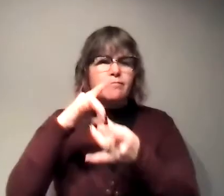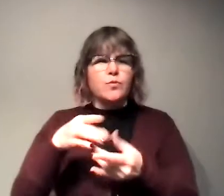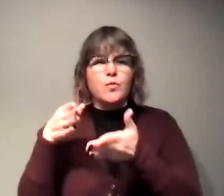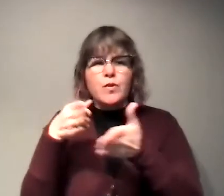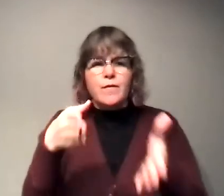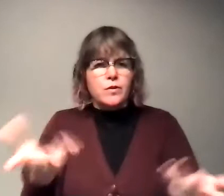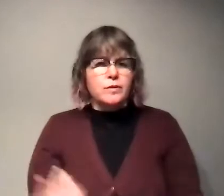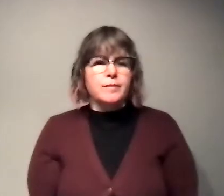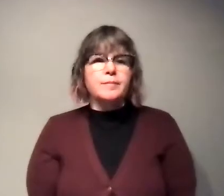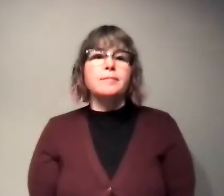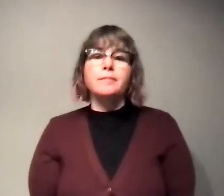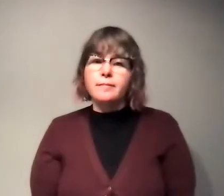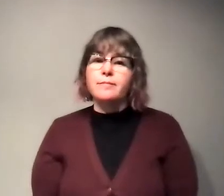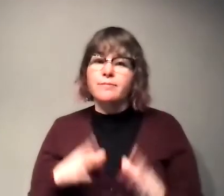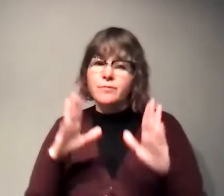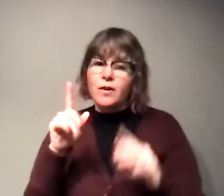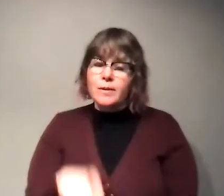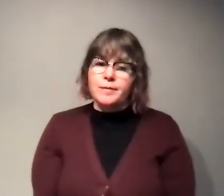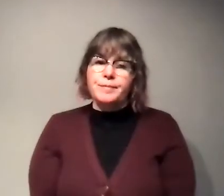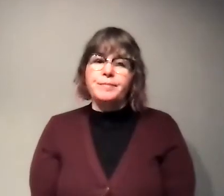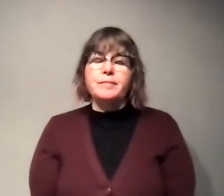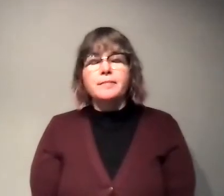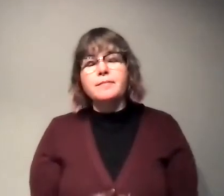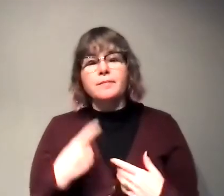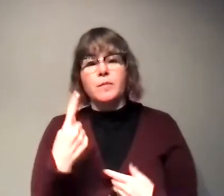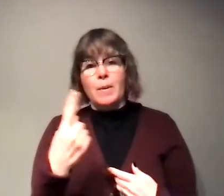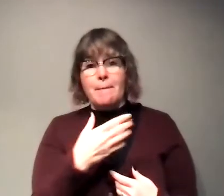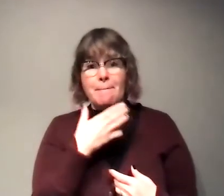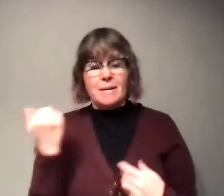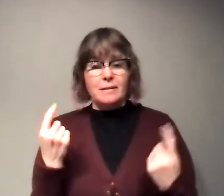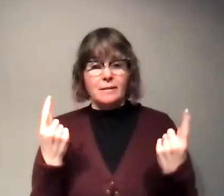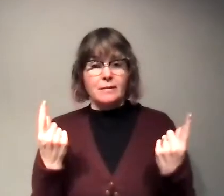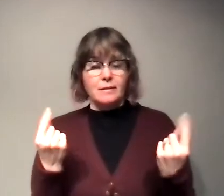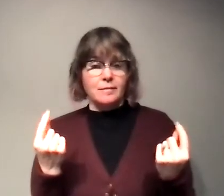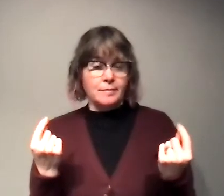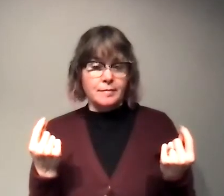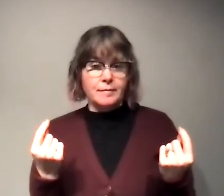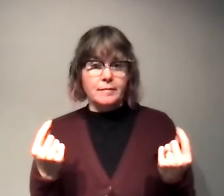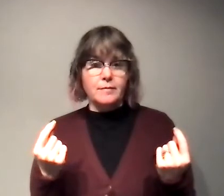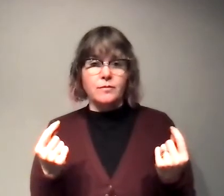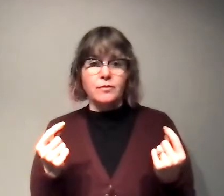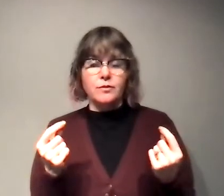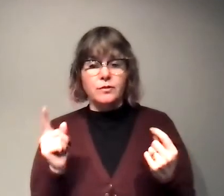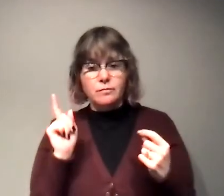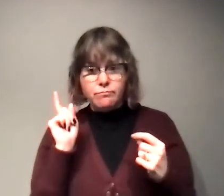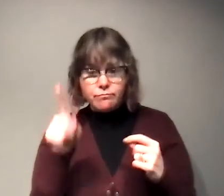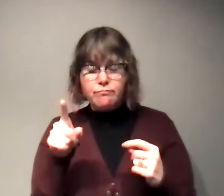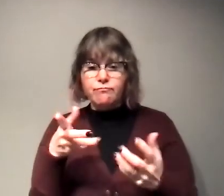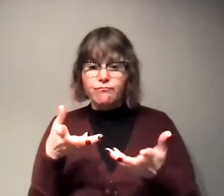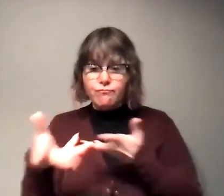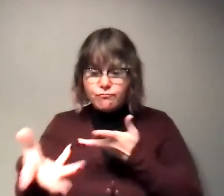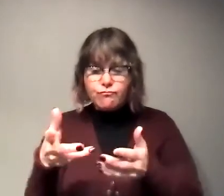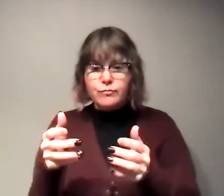Oh, that's a great question. Well, I think one of the best things is just spend time by your river, get to know